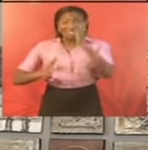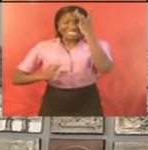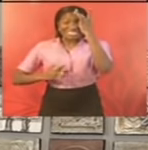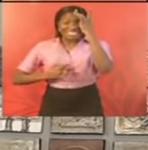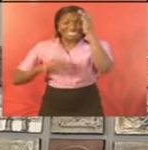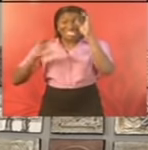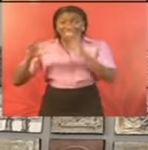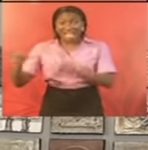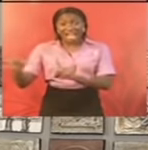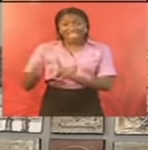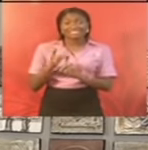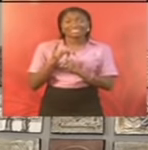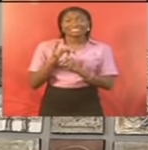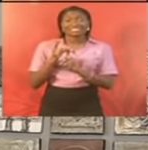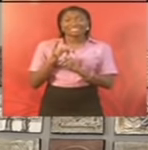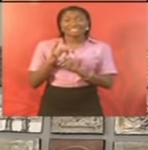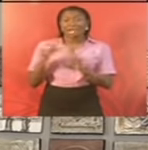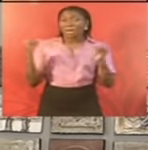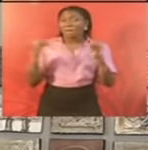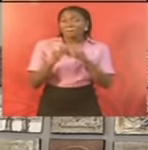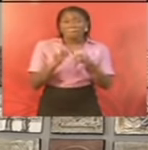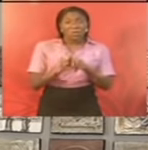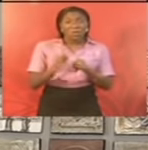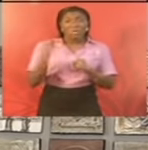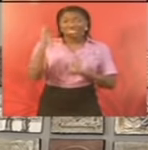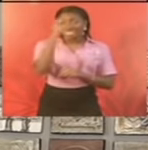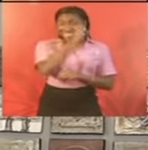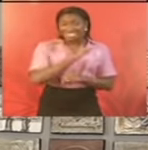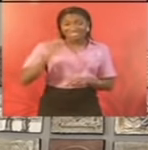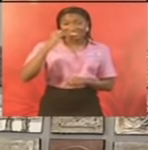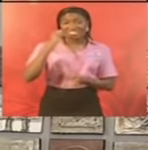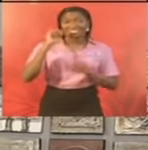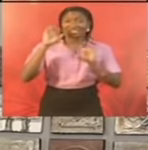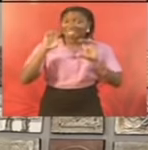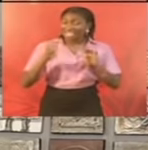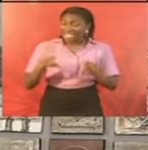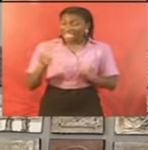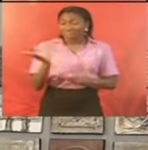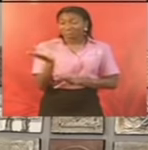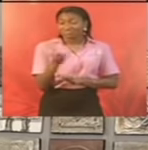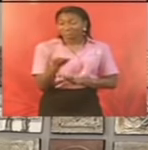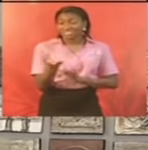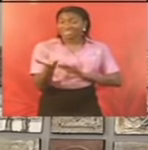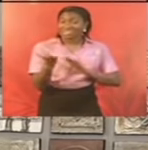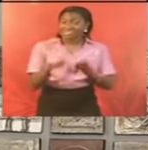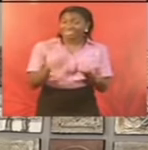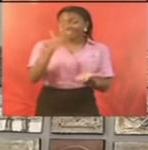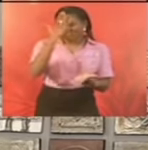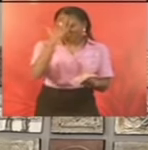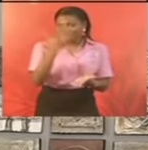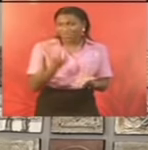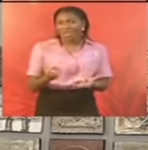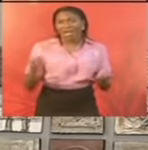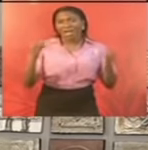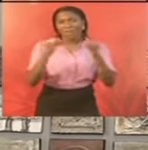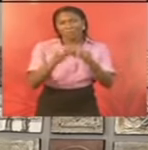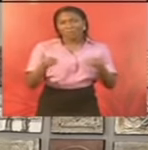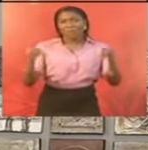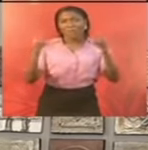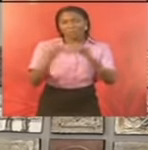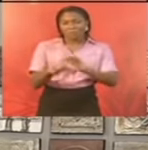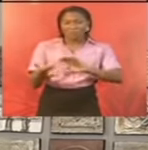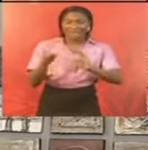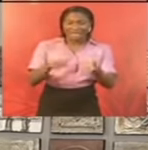illness and they have worse outcomes. So that is why we're seeing additional deaths at this point in time. We